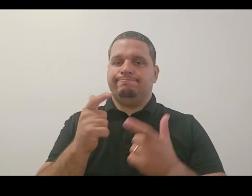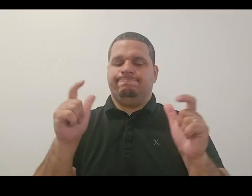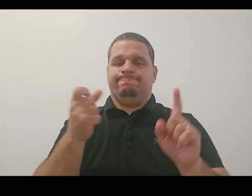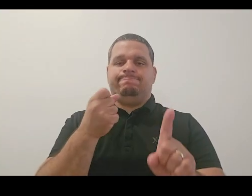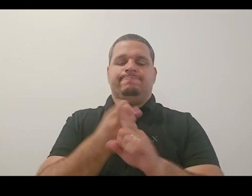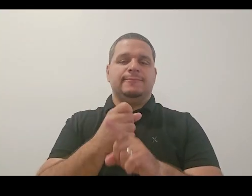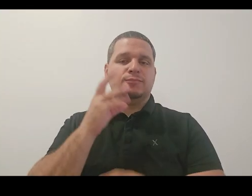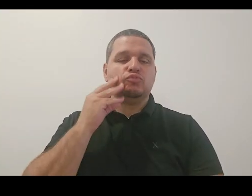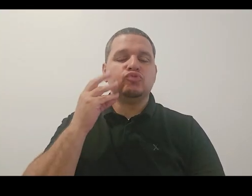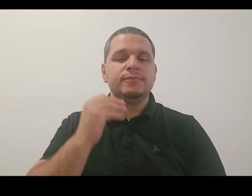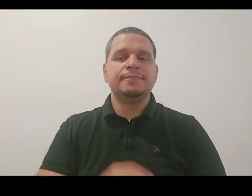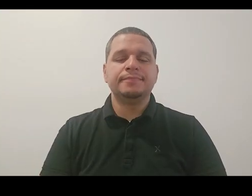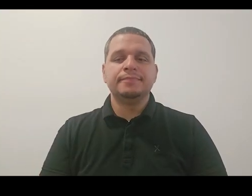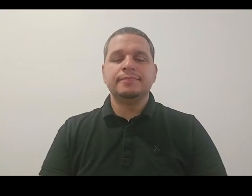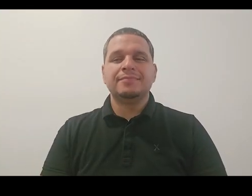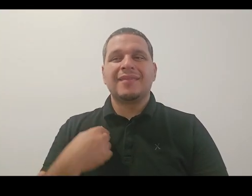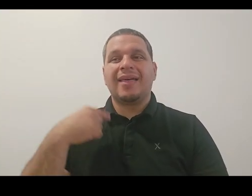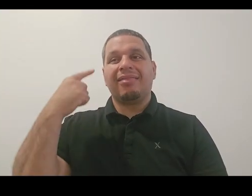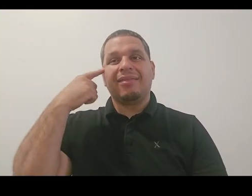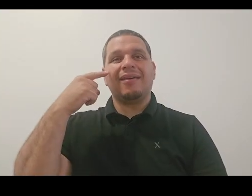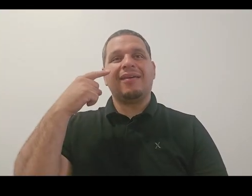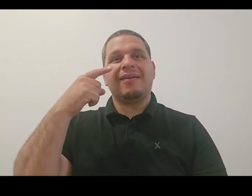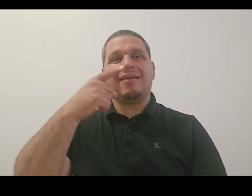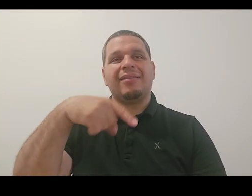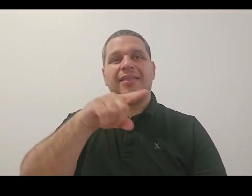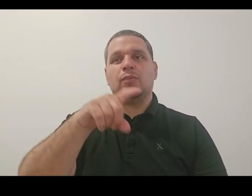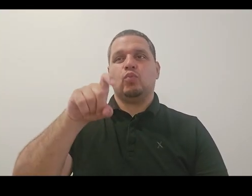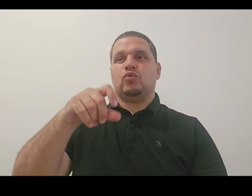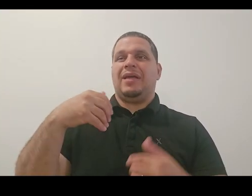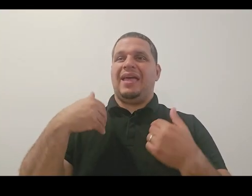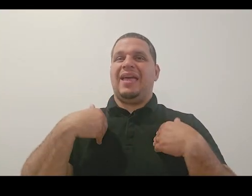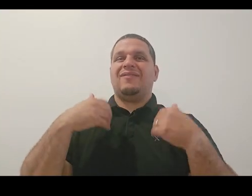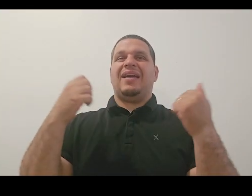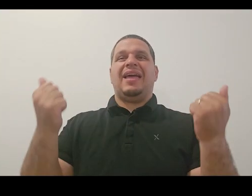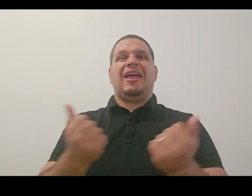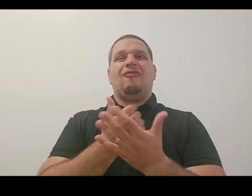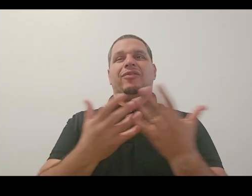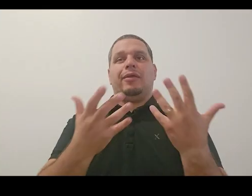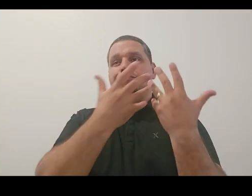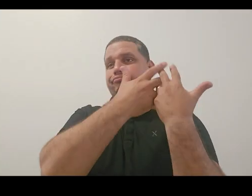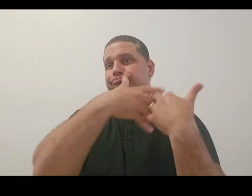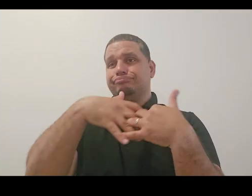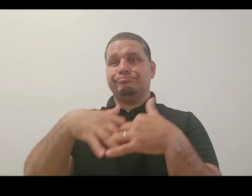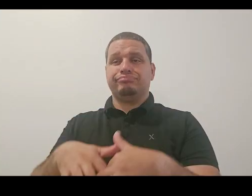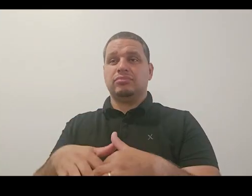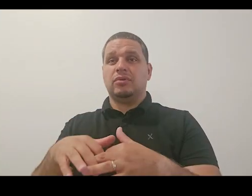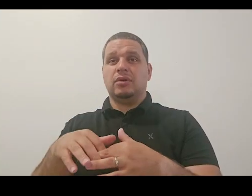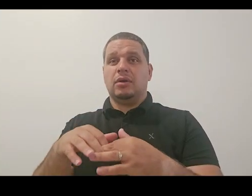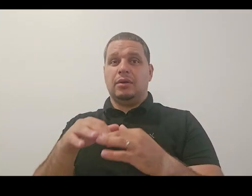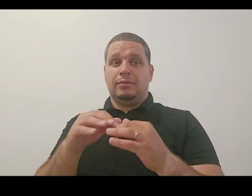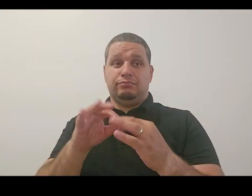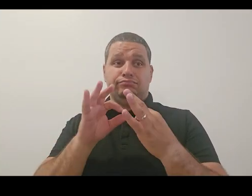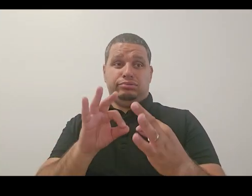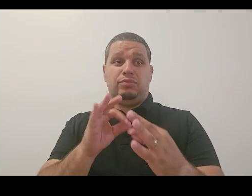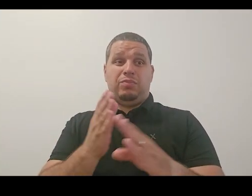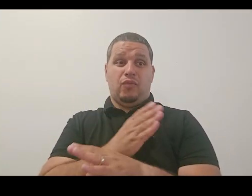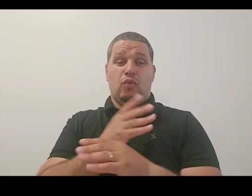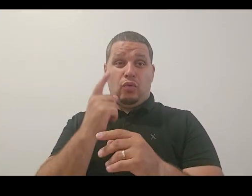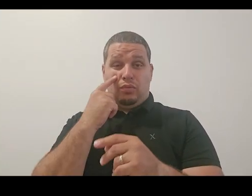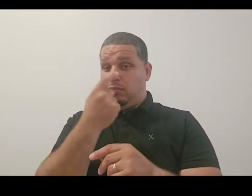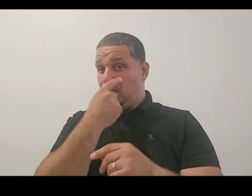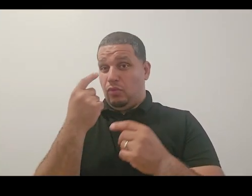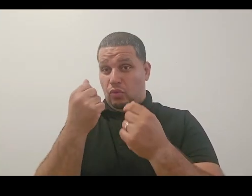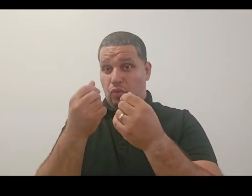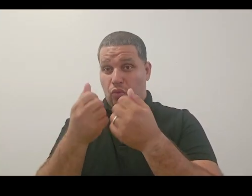there isn't, I think they think that they're supposed to have it all worked out really soon, or that they're never going to have it worked out. And the